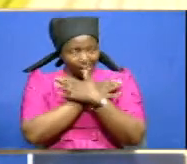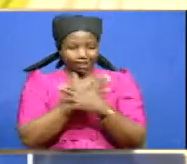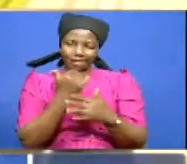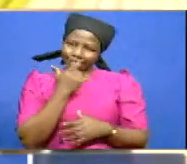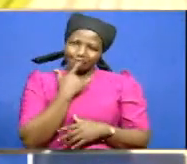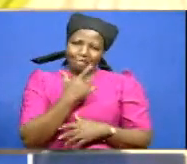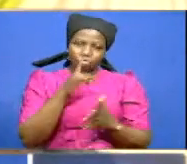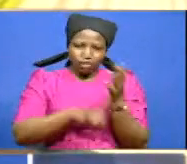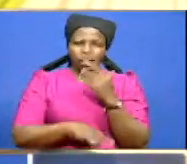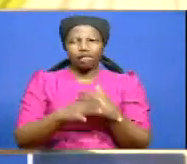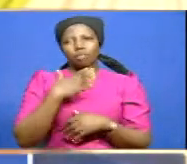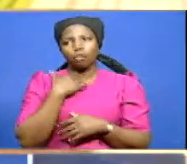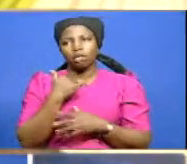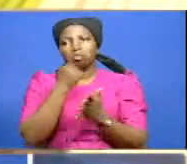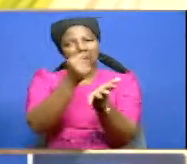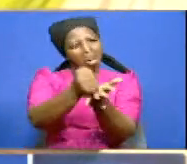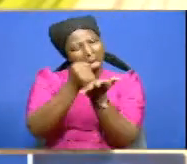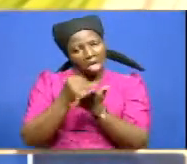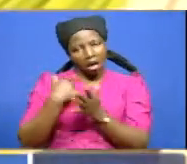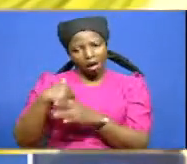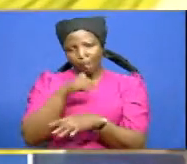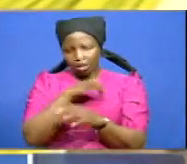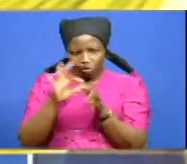wanataka watusaidie tushikane